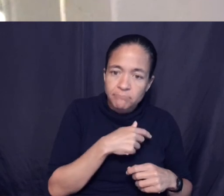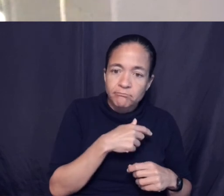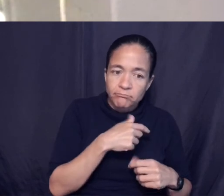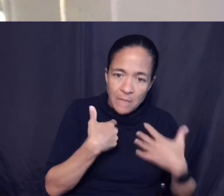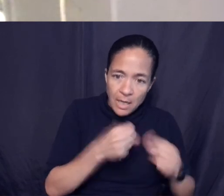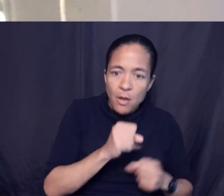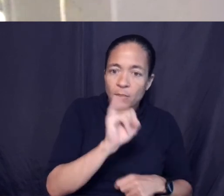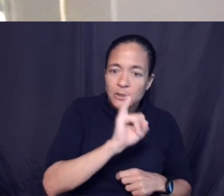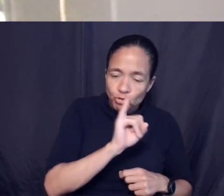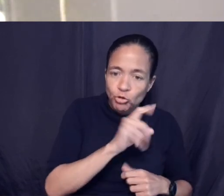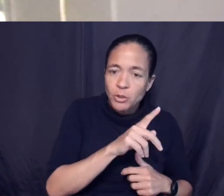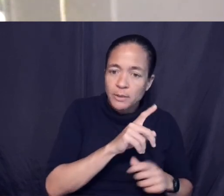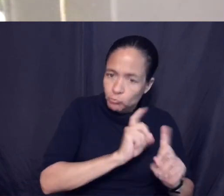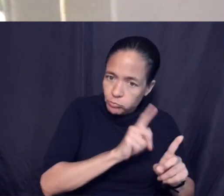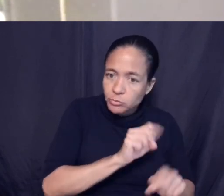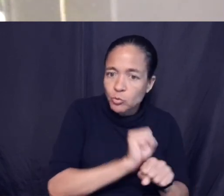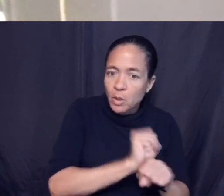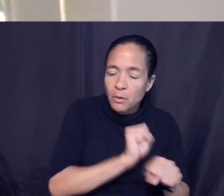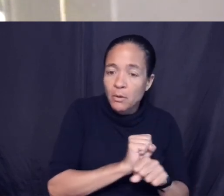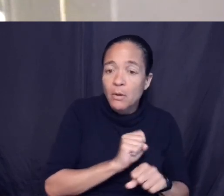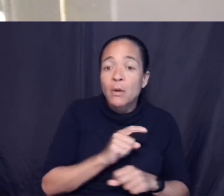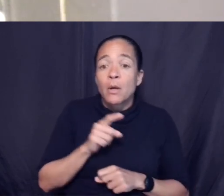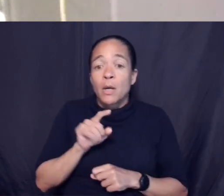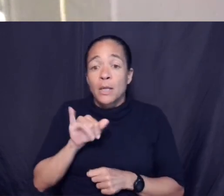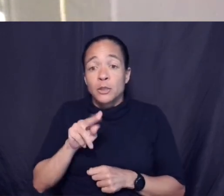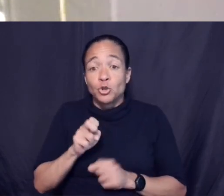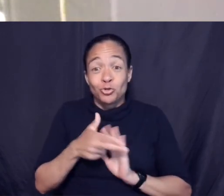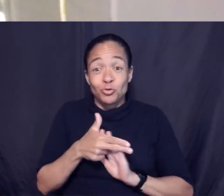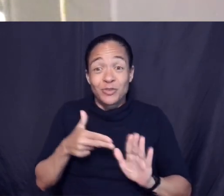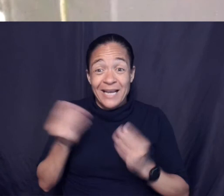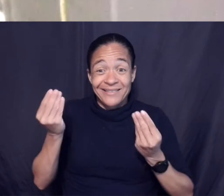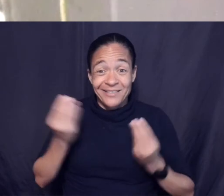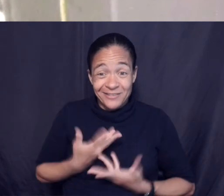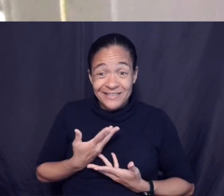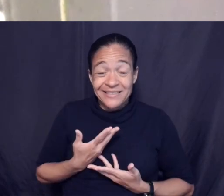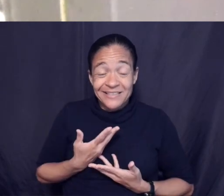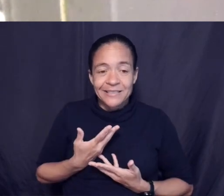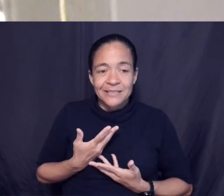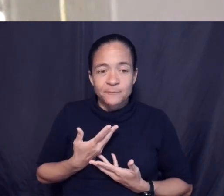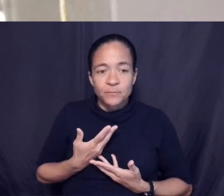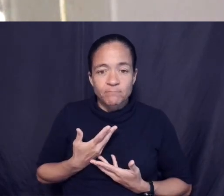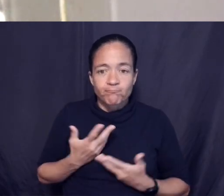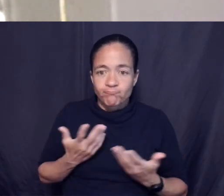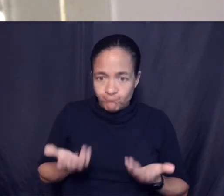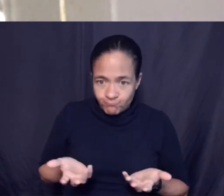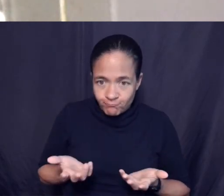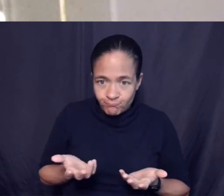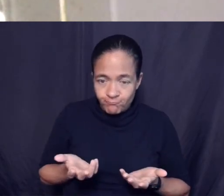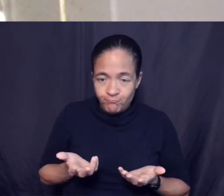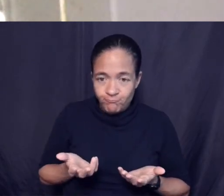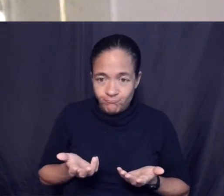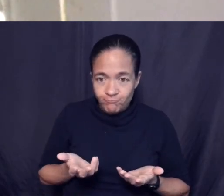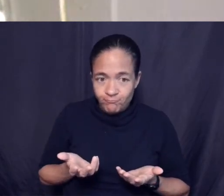insurance, got the sort of typical job. But when we got June's diagnosis, I didn't see a